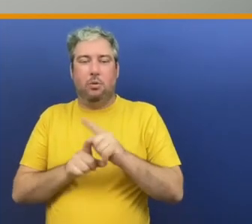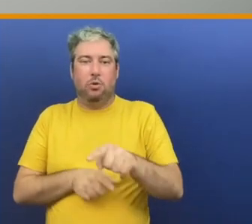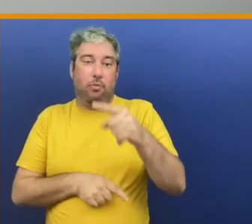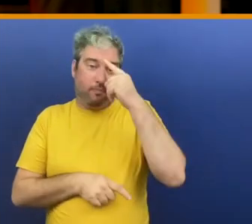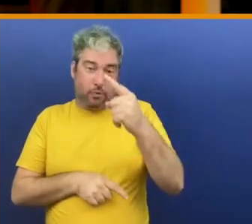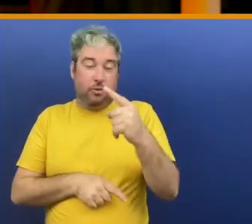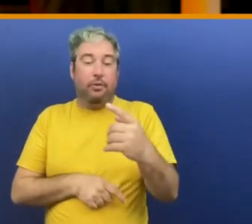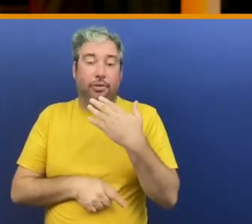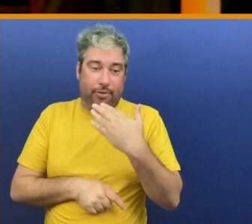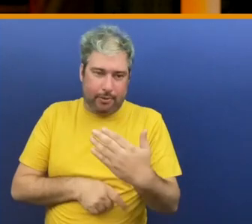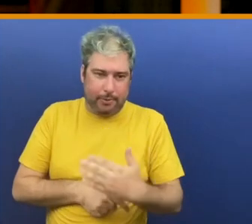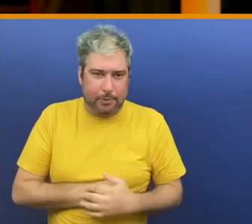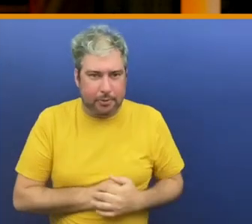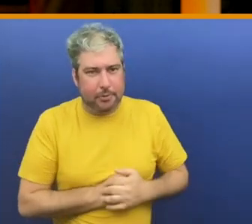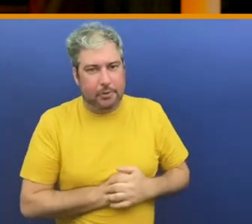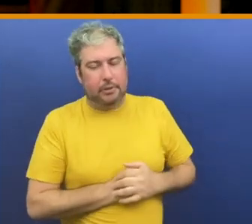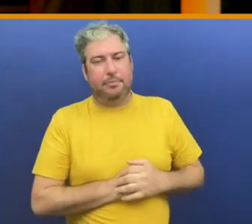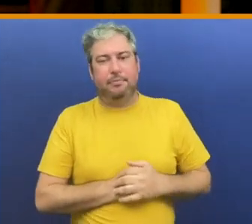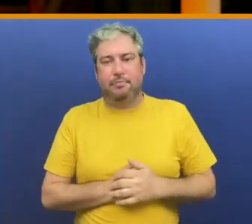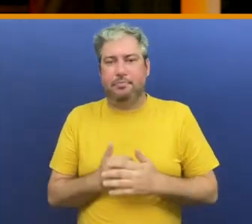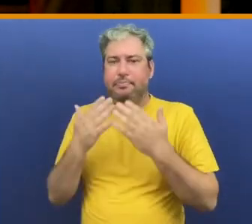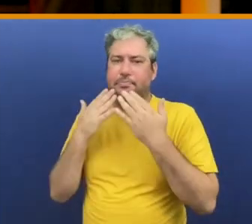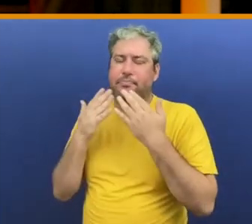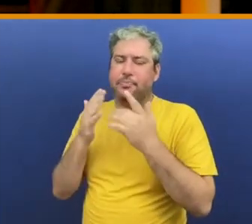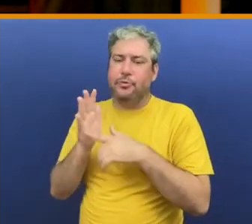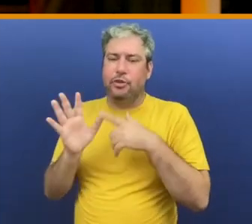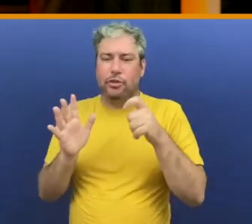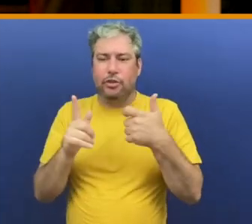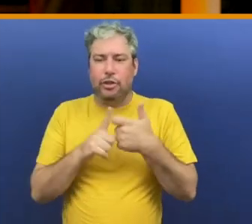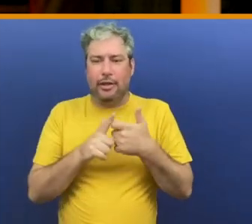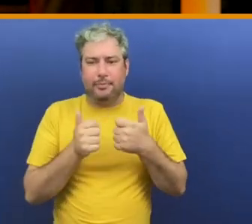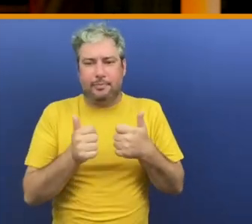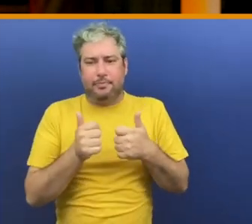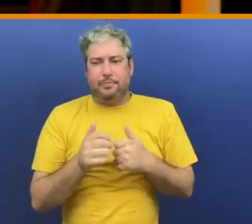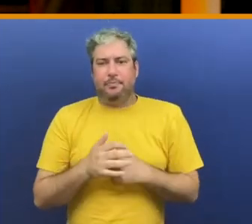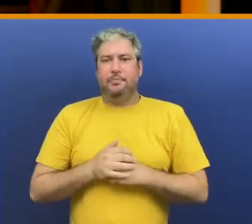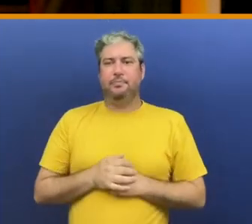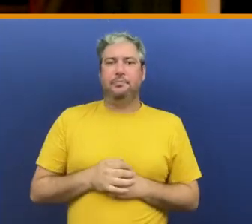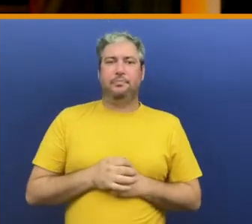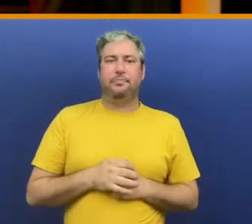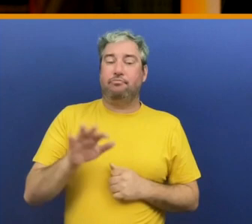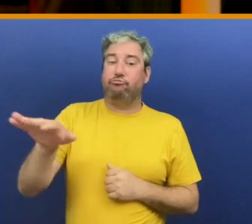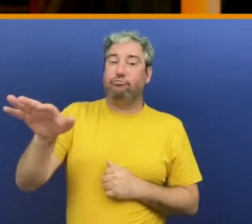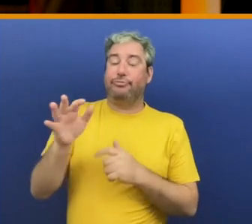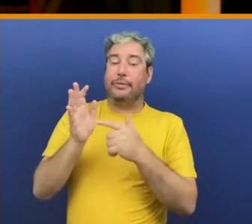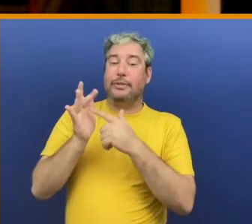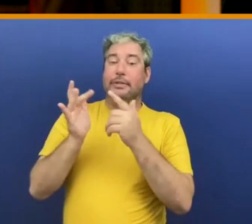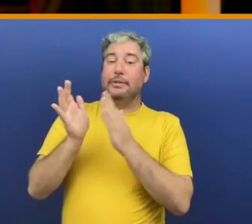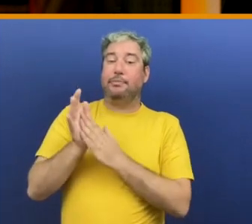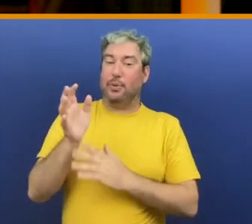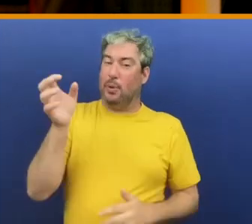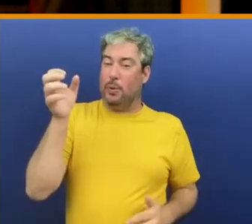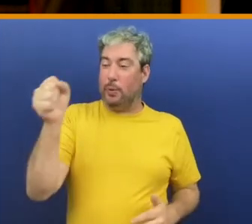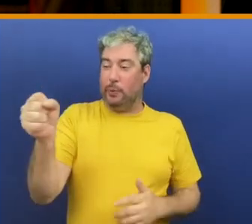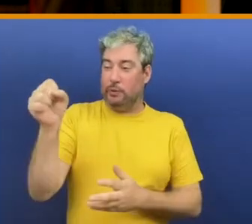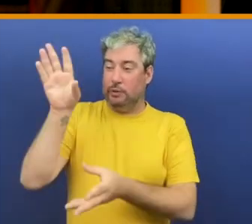Thank you, Jack. Thank you. So can I ask Tim Farron to stand by to summate on the amendment? And I now call Rob Harrison